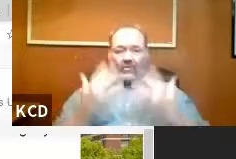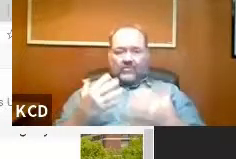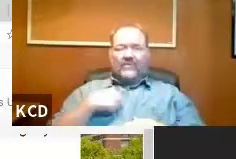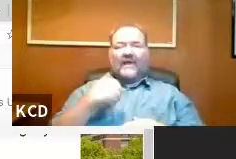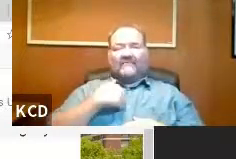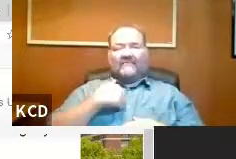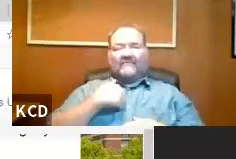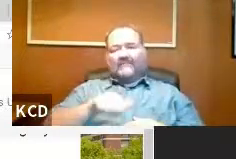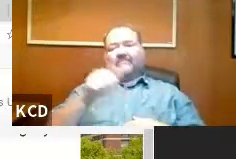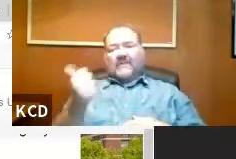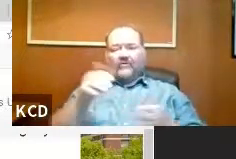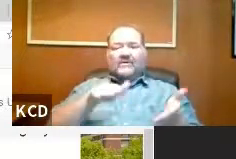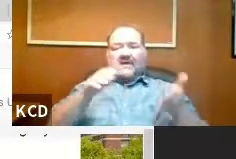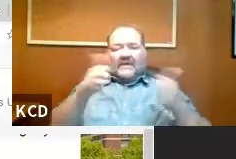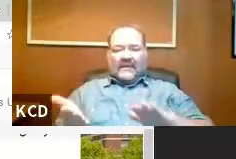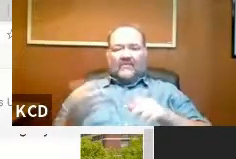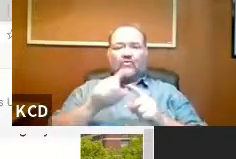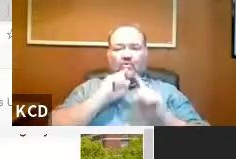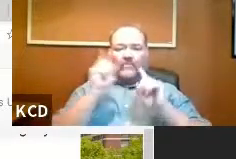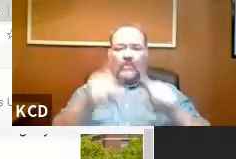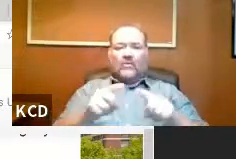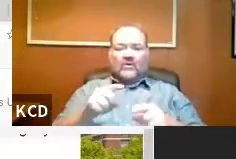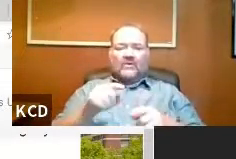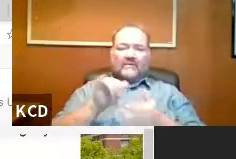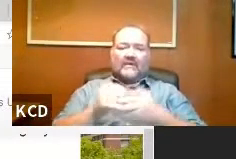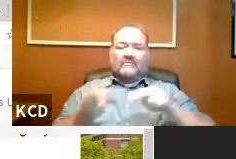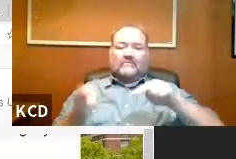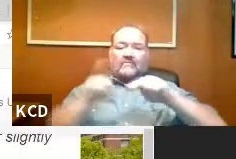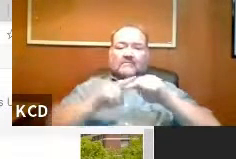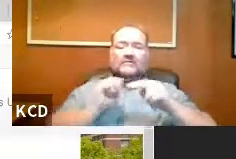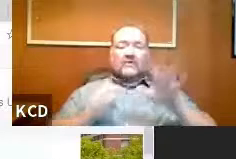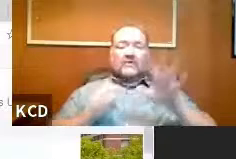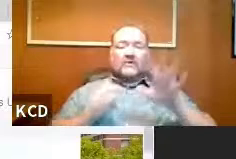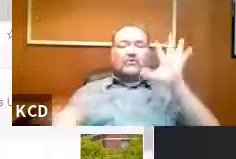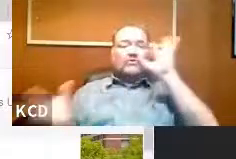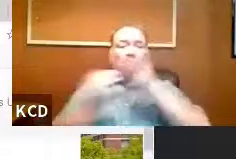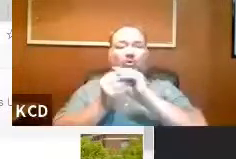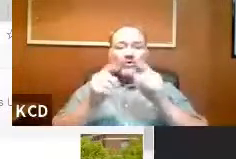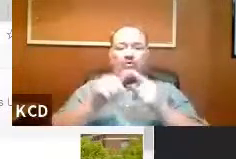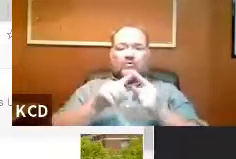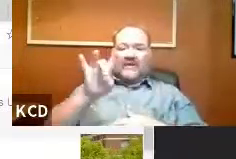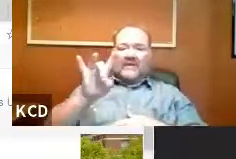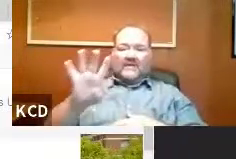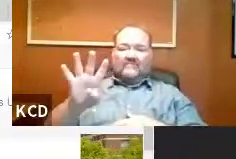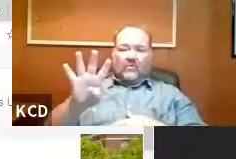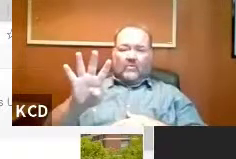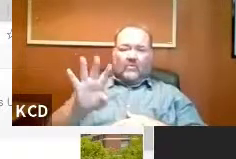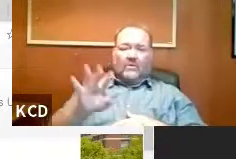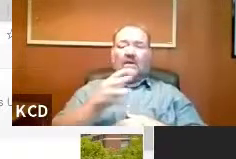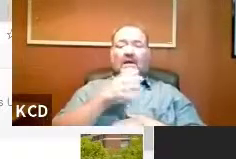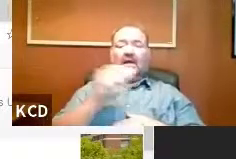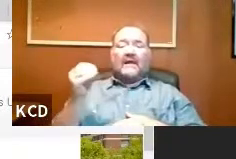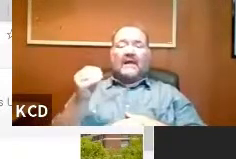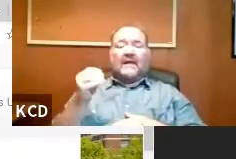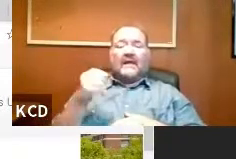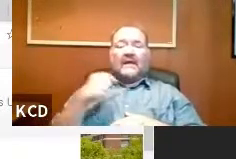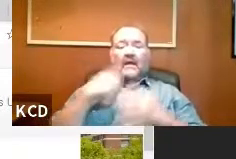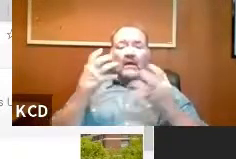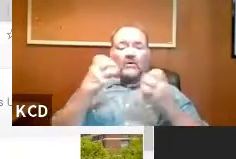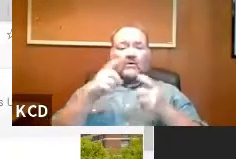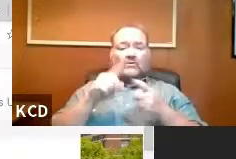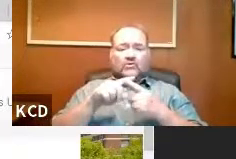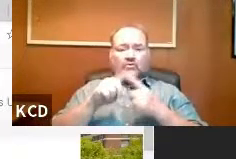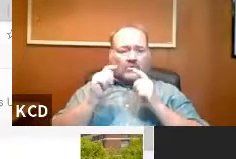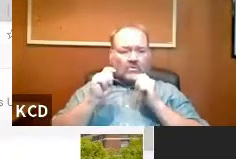an additional death to report today, and that raises our total to 84. A note, actually, can you leave it there real